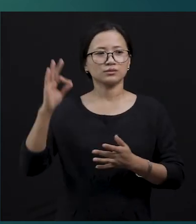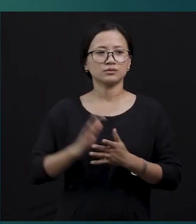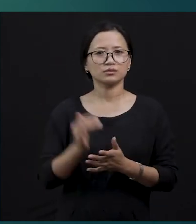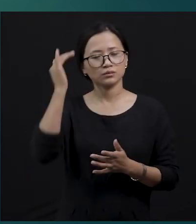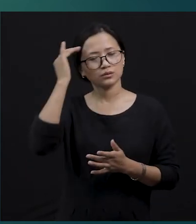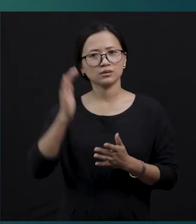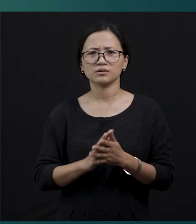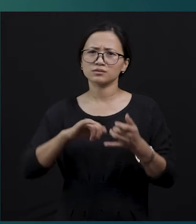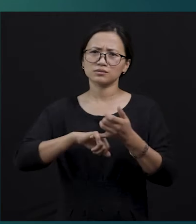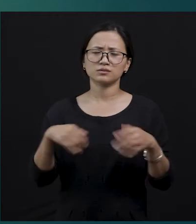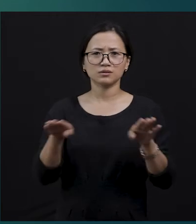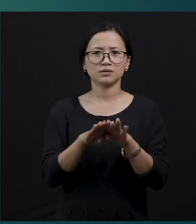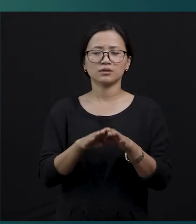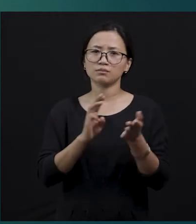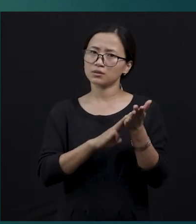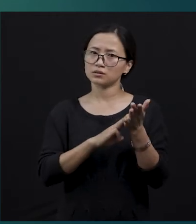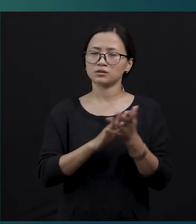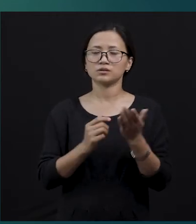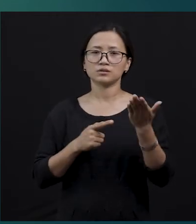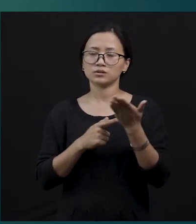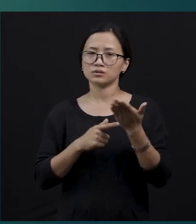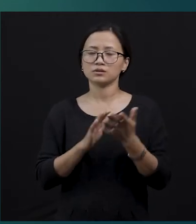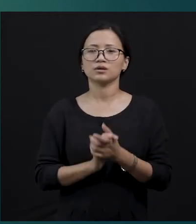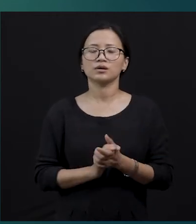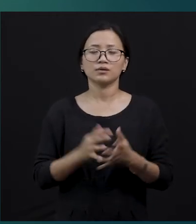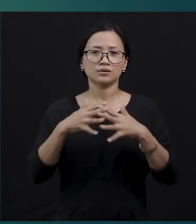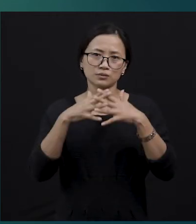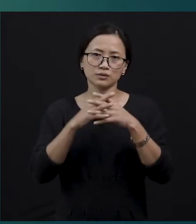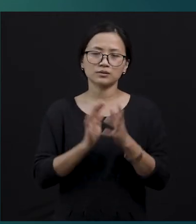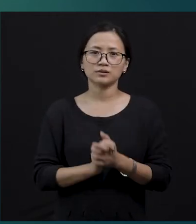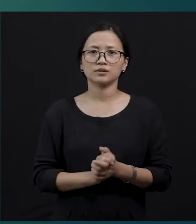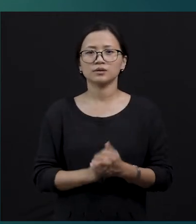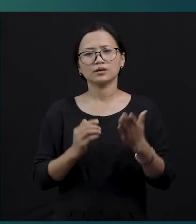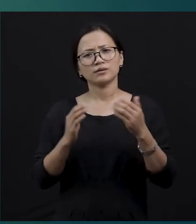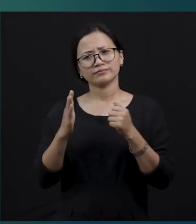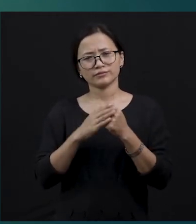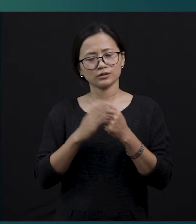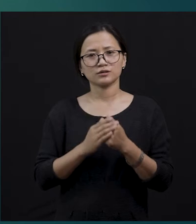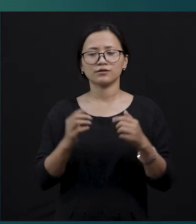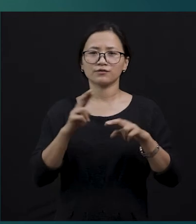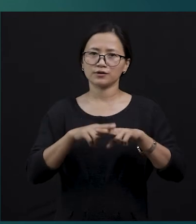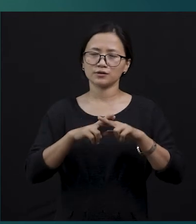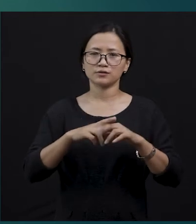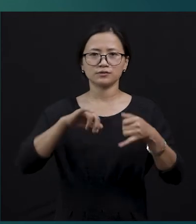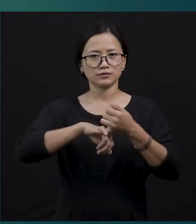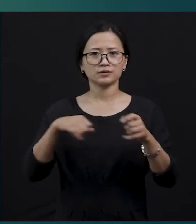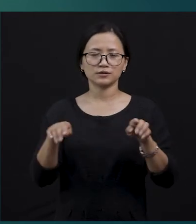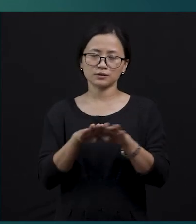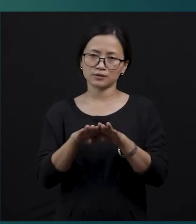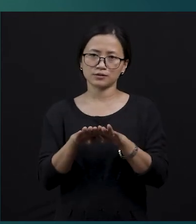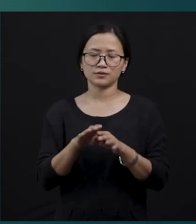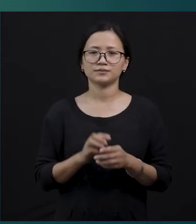that, right? Sunday, you have Monday, you have Tuesday, you have Wednesday, Thursday, Friday,